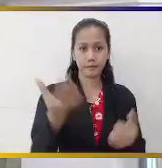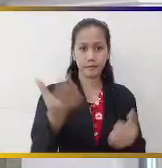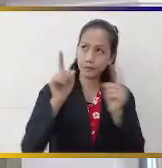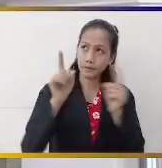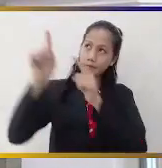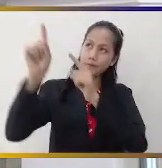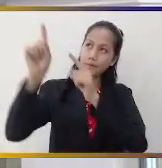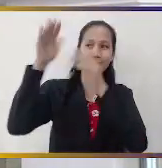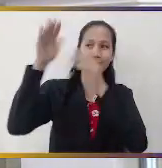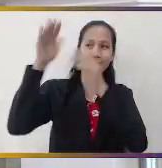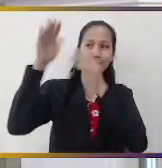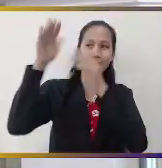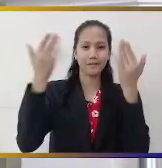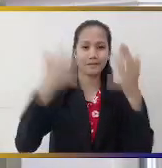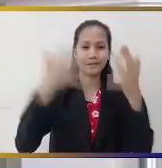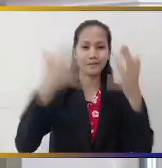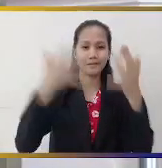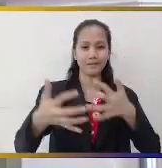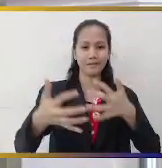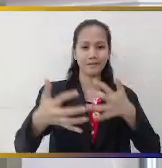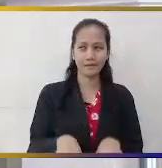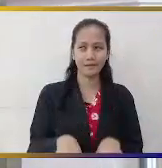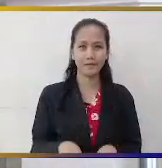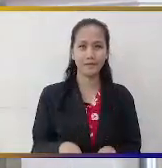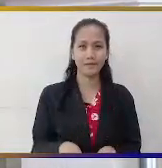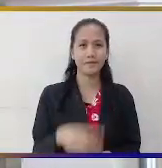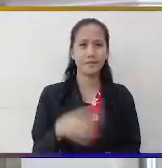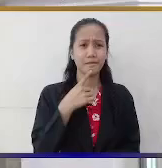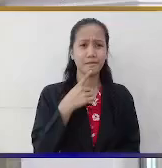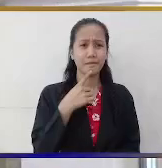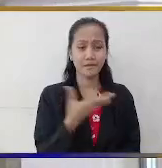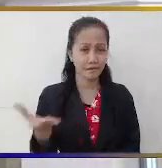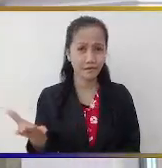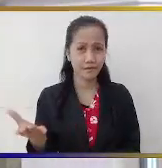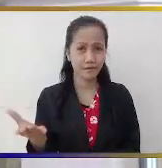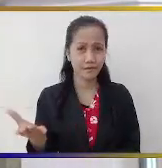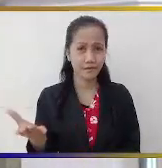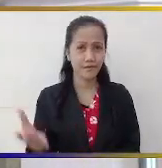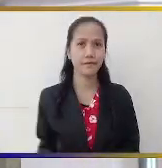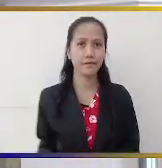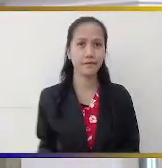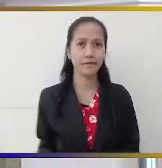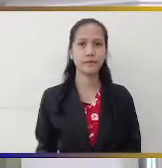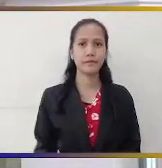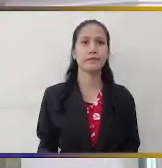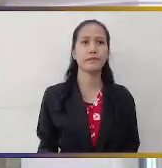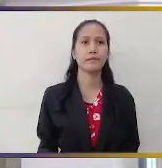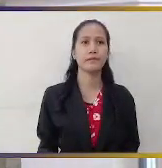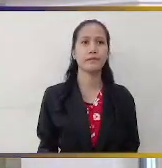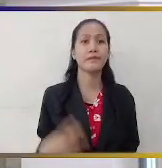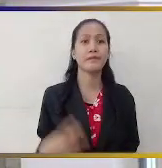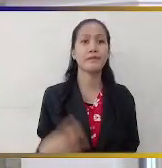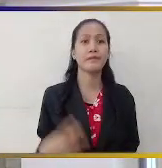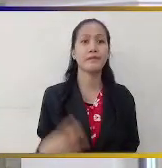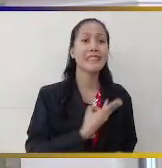what. Lahat, everyone's saved, everyone magligtas. We're going to